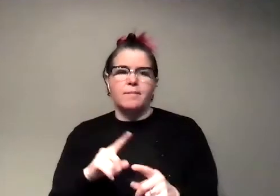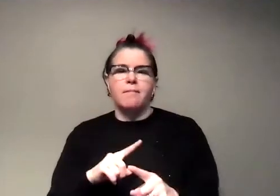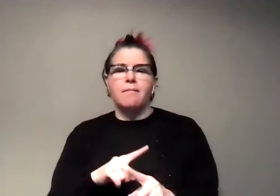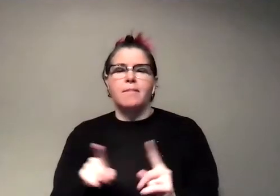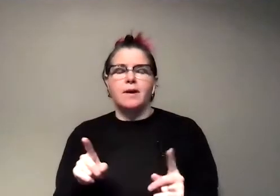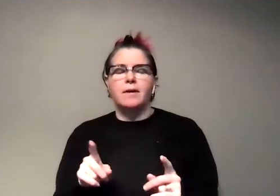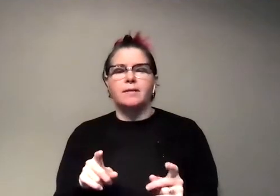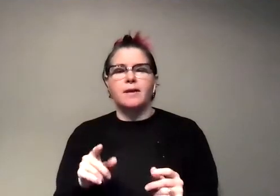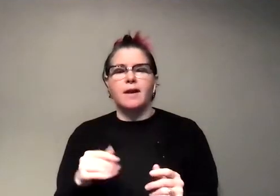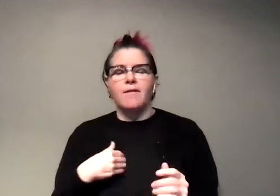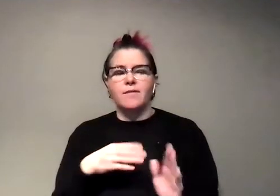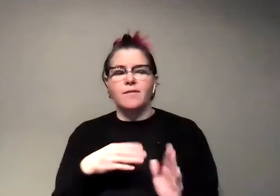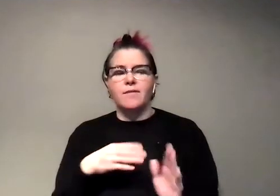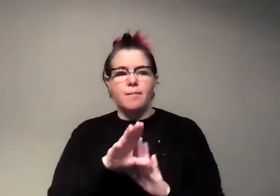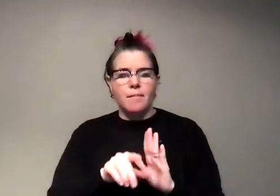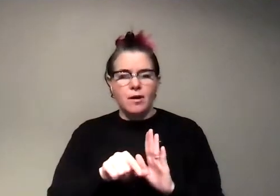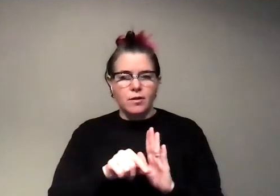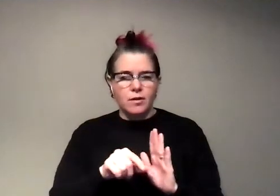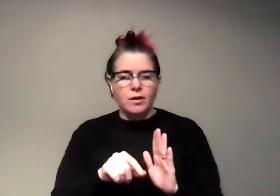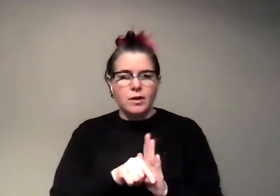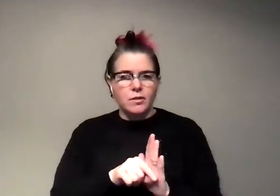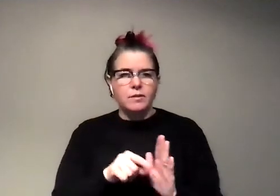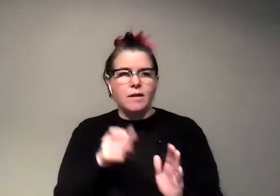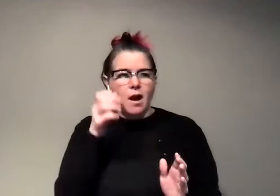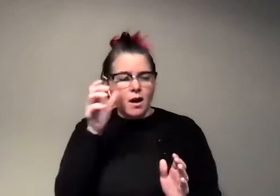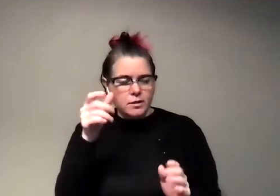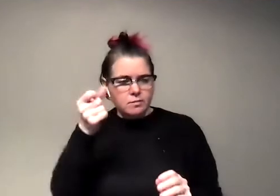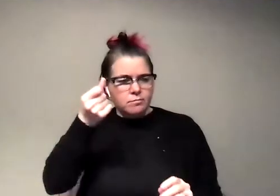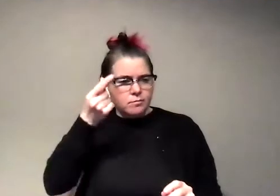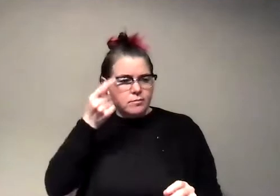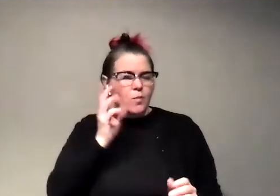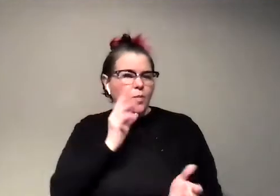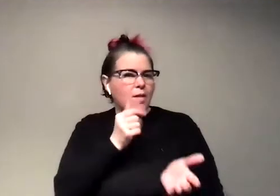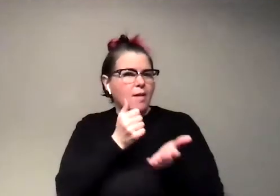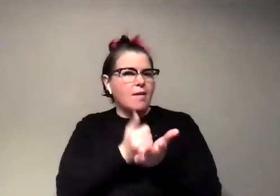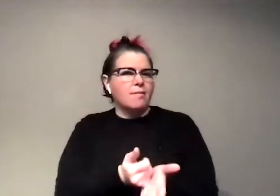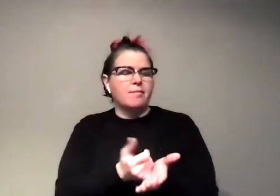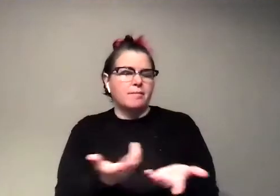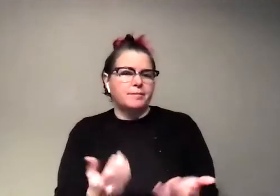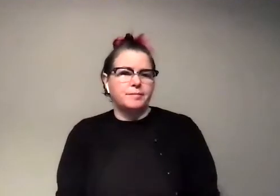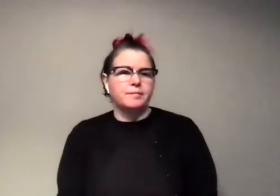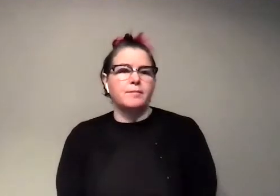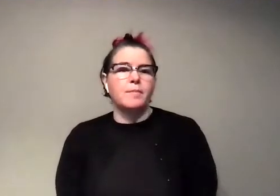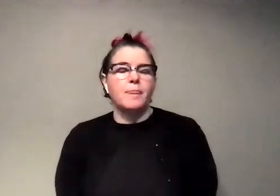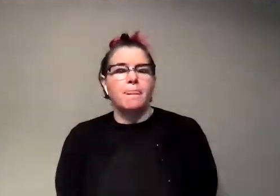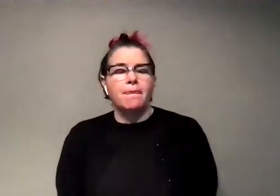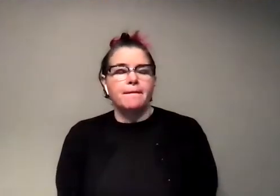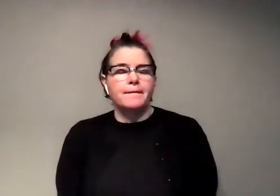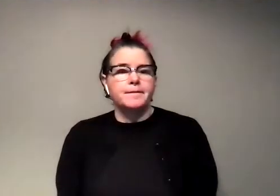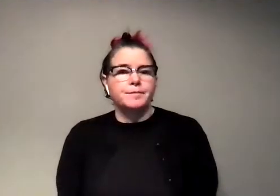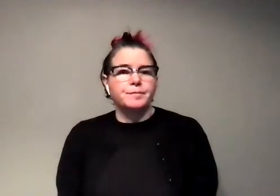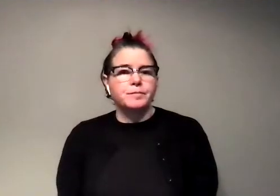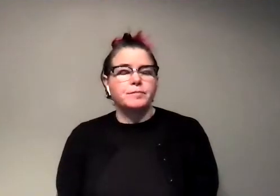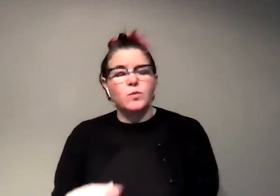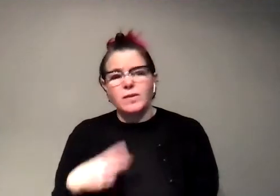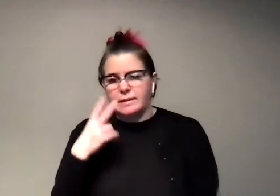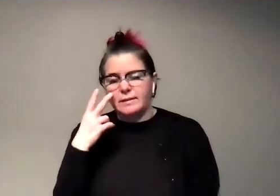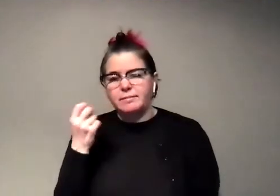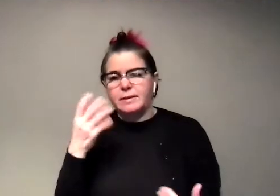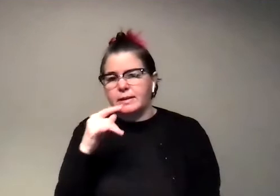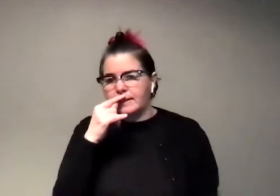a background of the concepts will really help. You know, so I've definitely seen a lot of like kids